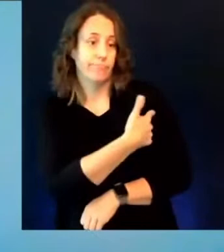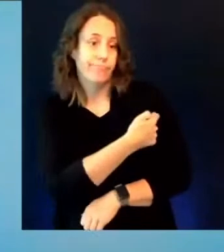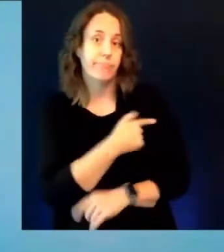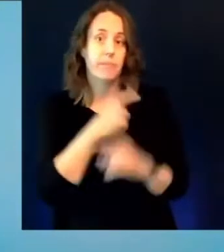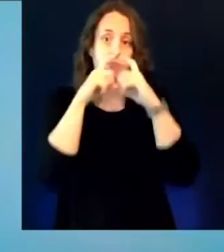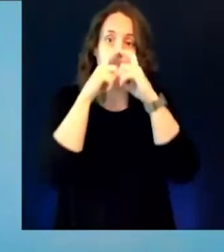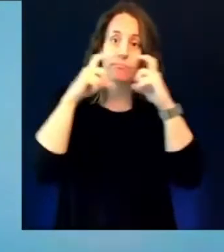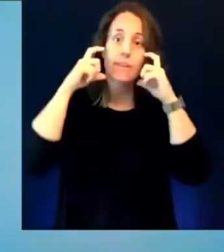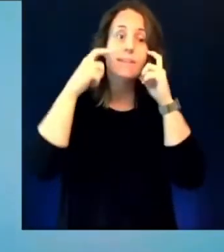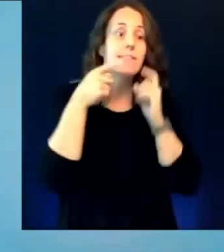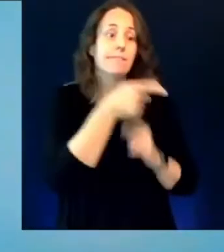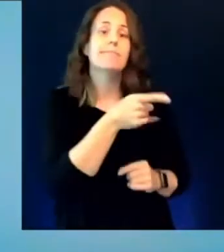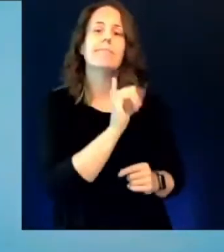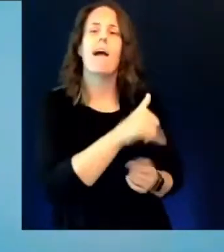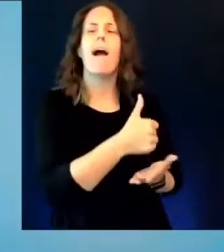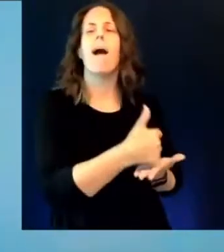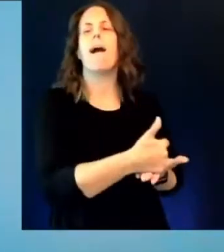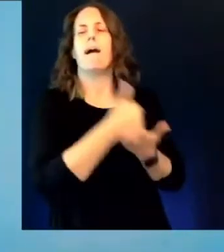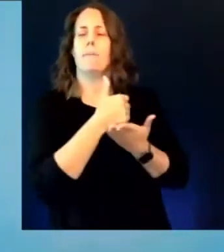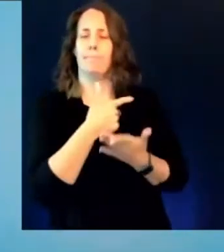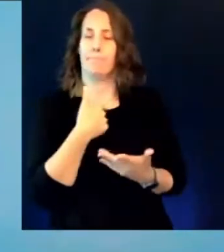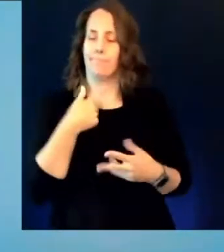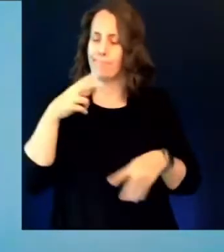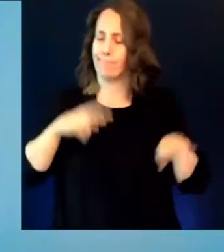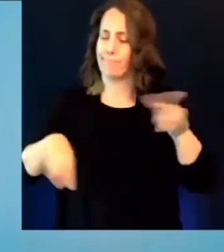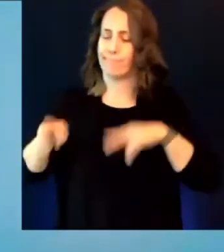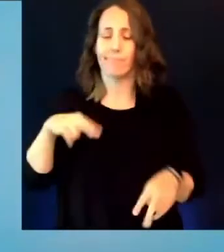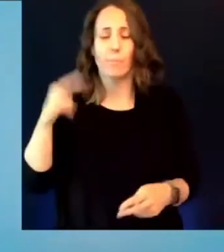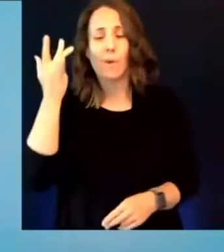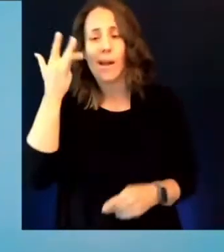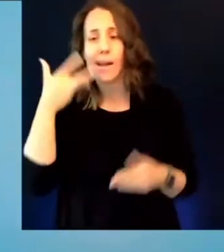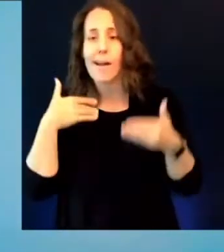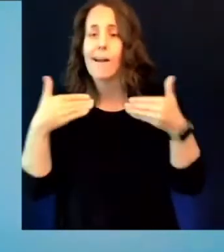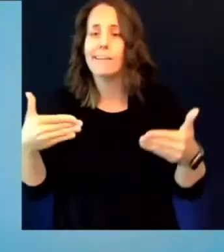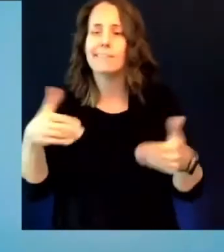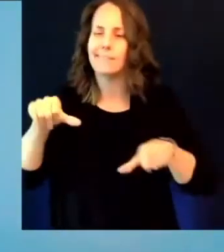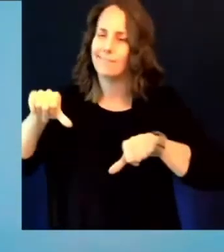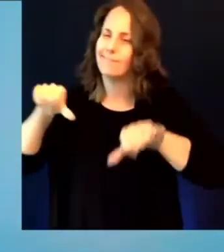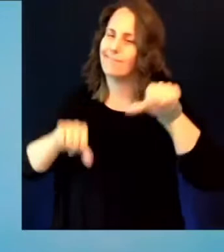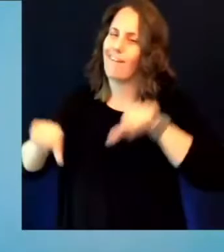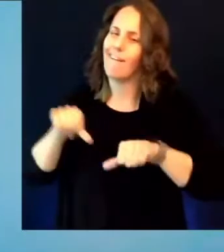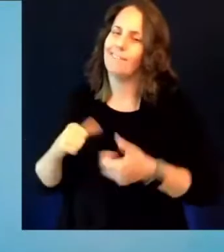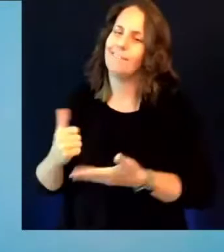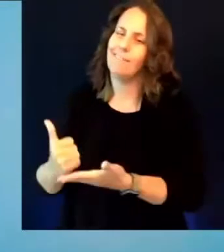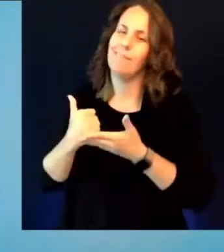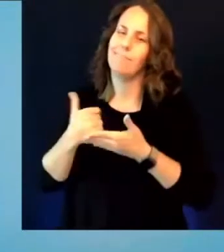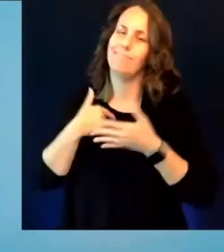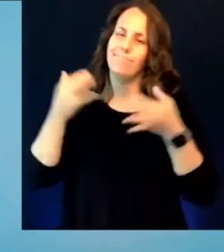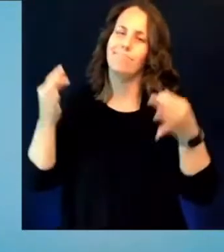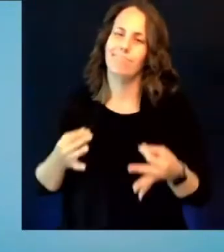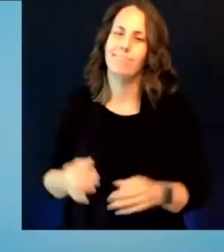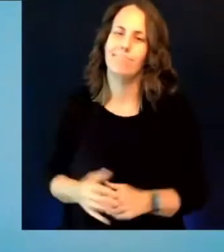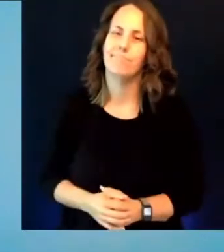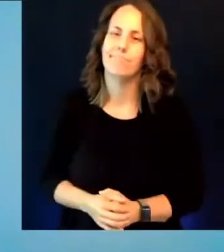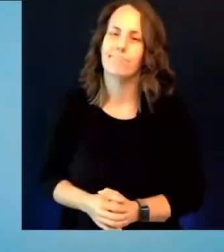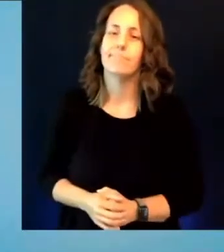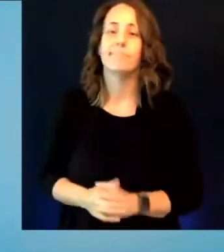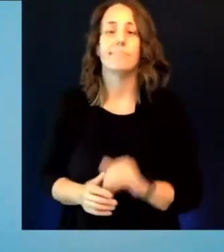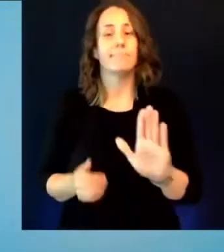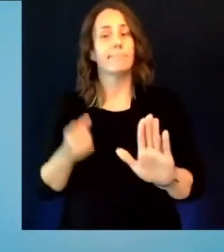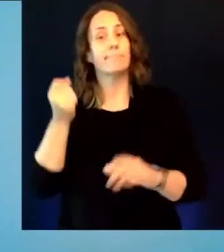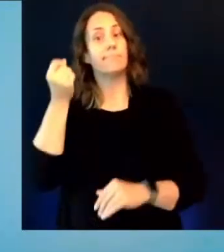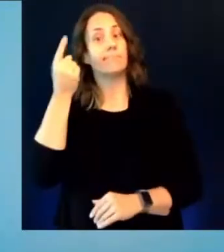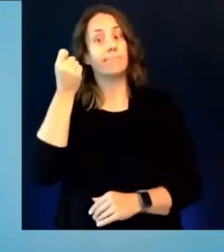protect ourselves and our communities as we move through this current surge. However, because no vaccine is 100% effective